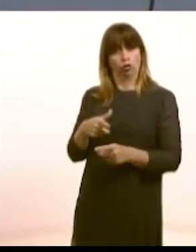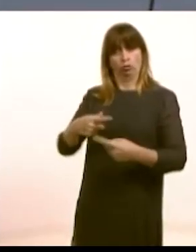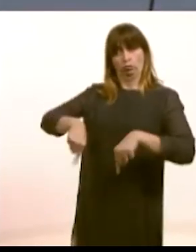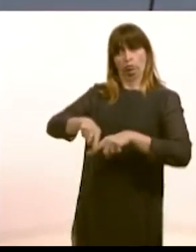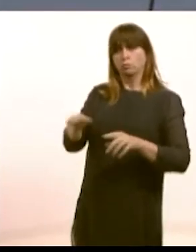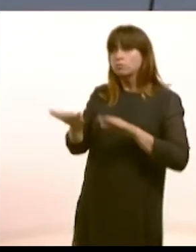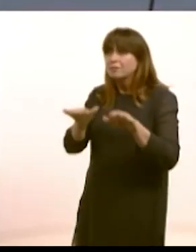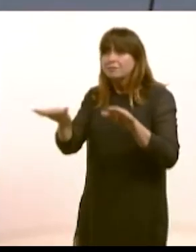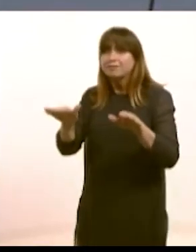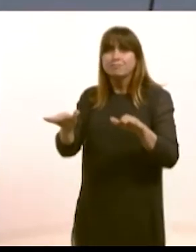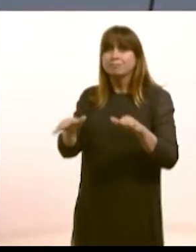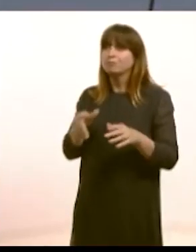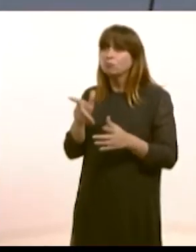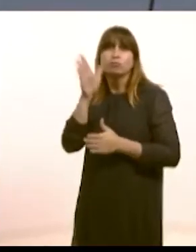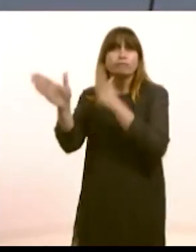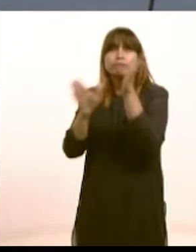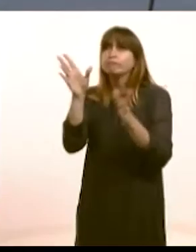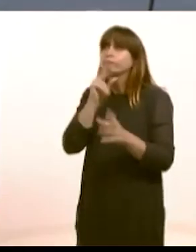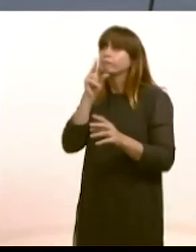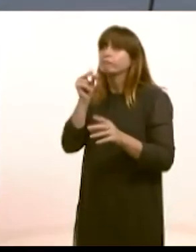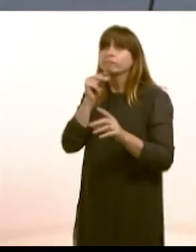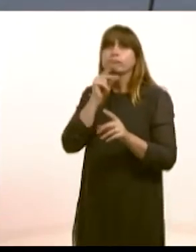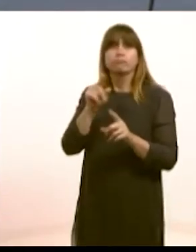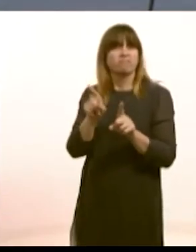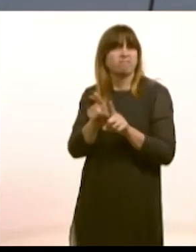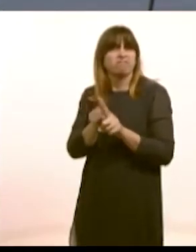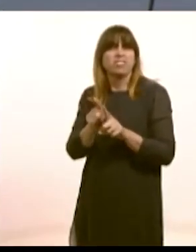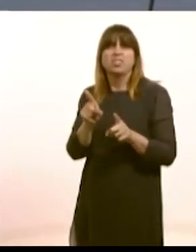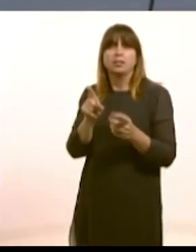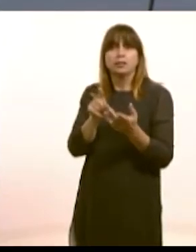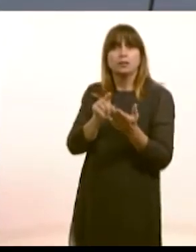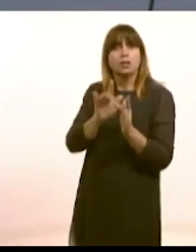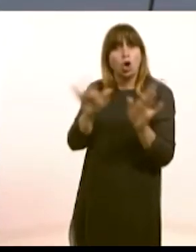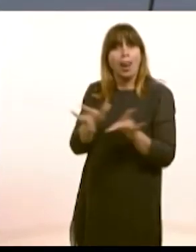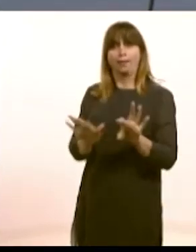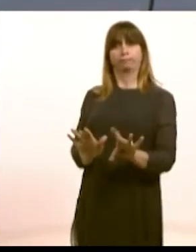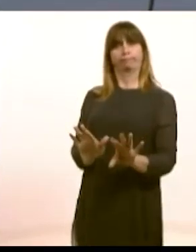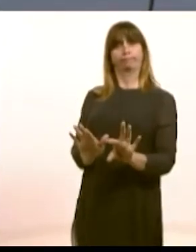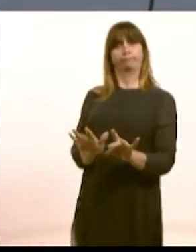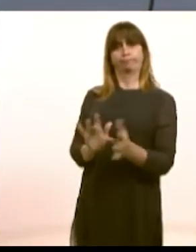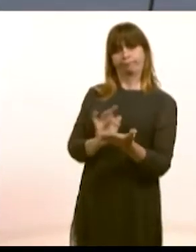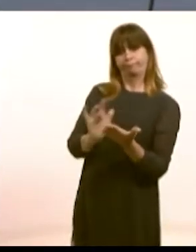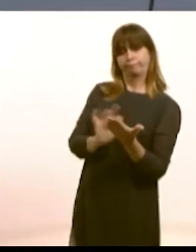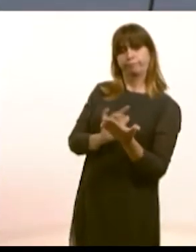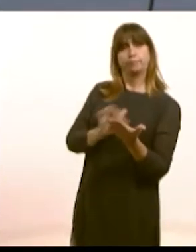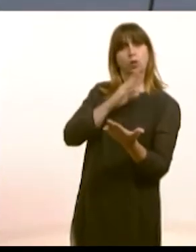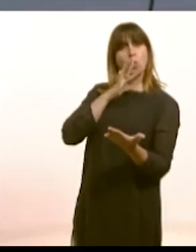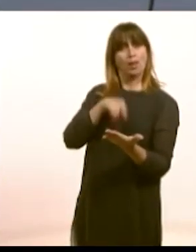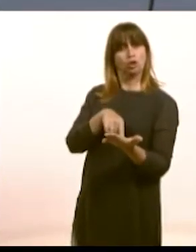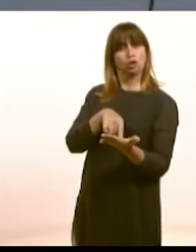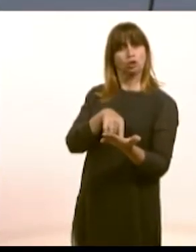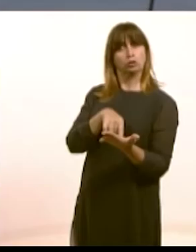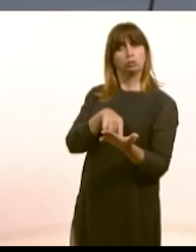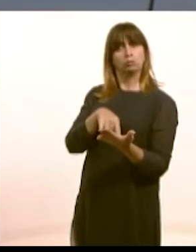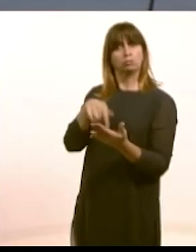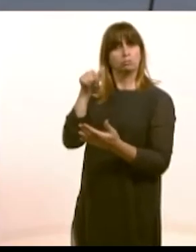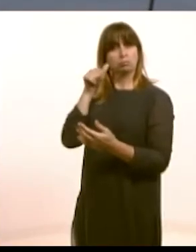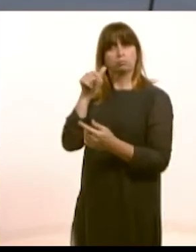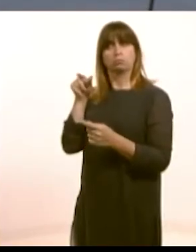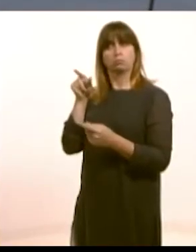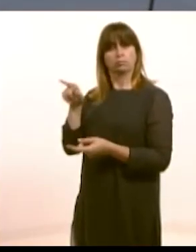in all parts of their lives, including using the Welsh language online, for example. Now, the Welsh Language Commissioner has made it clear in the summary